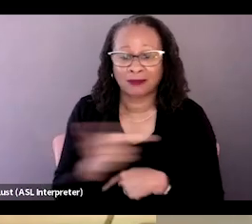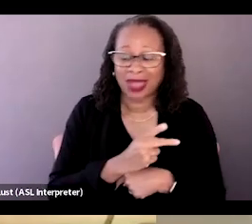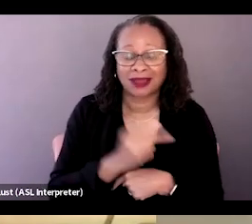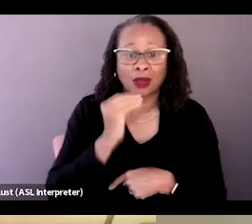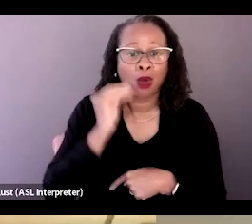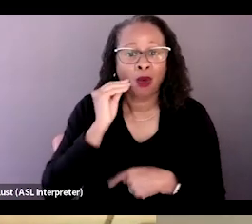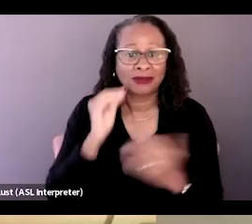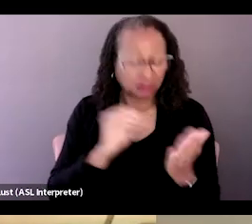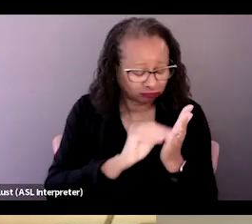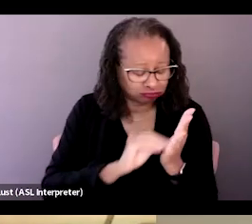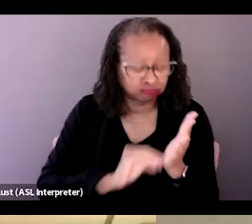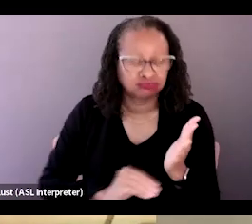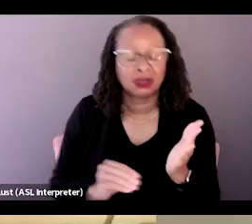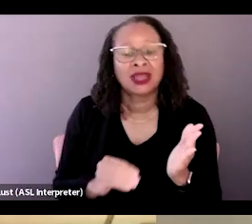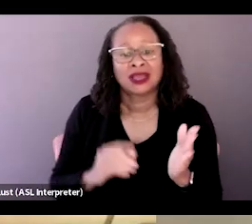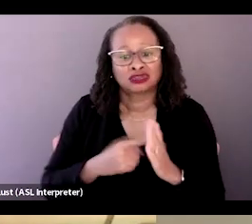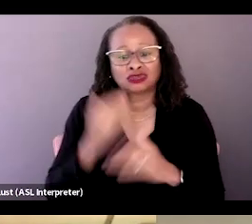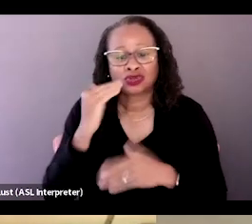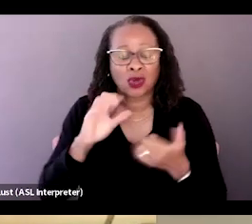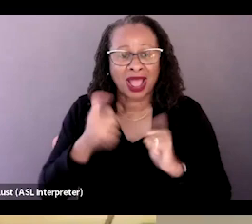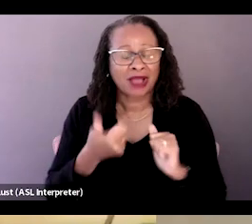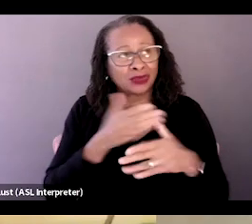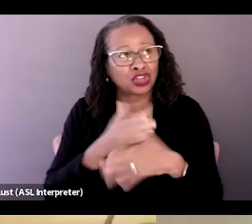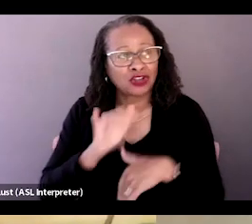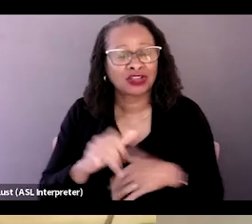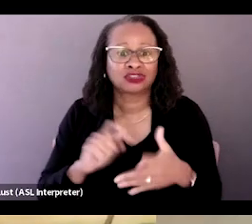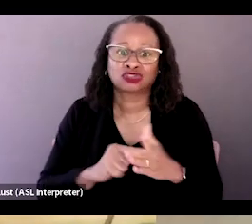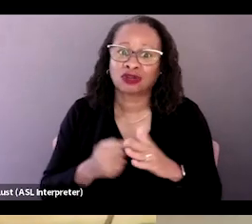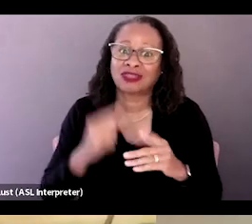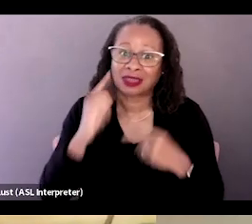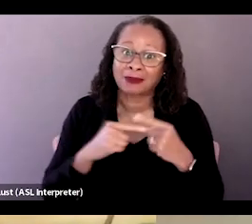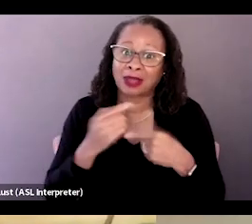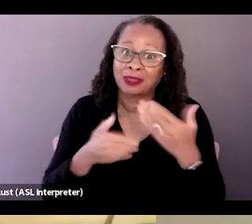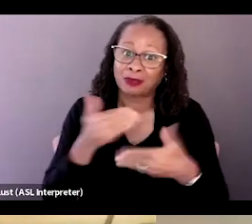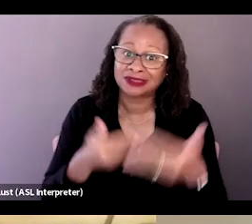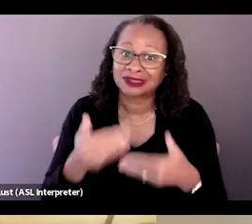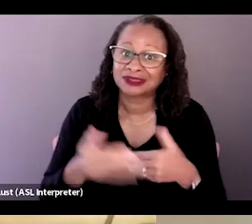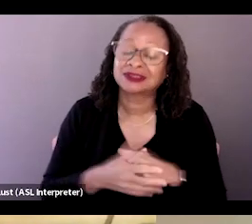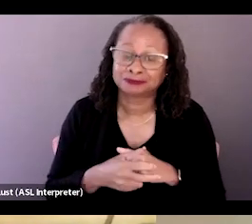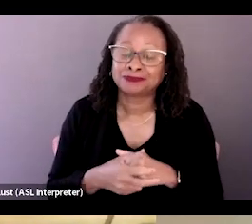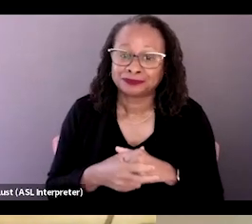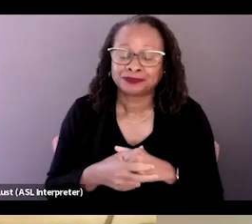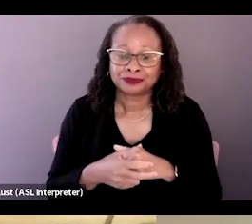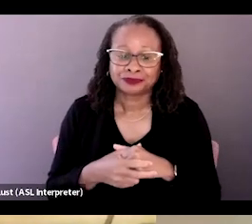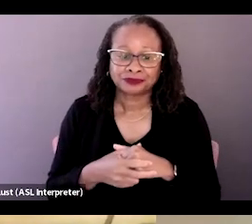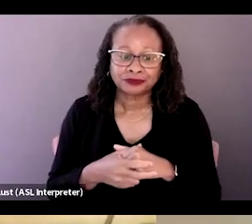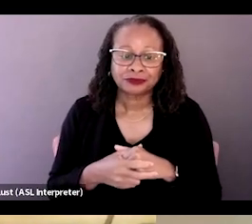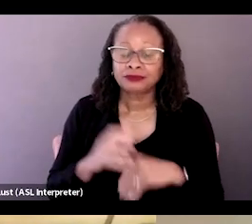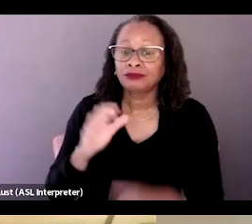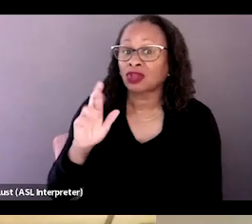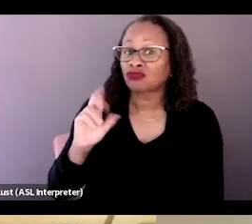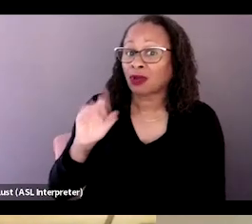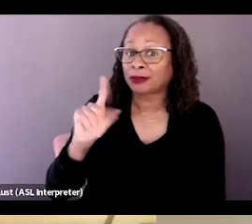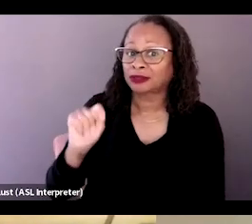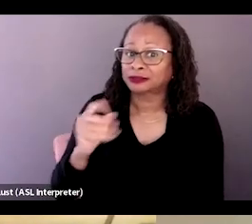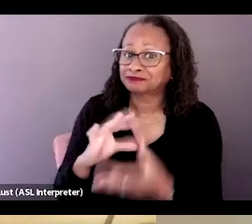imagine, oh, how can we tell this? How can we tell that? Yeah. Well, it's interesting because